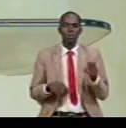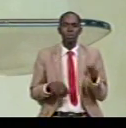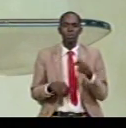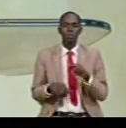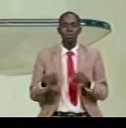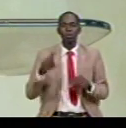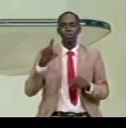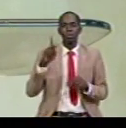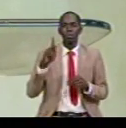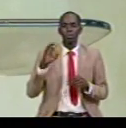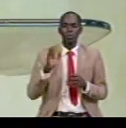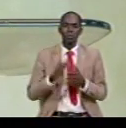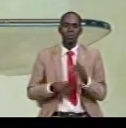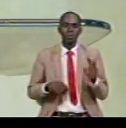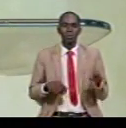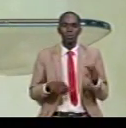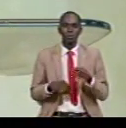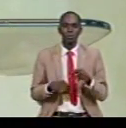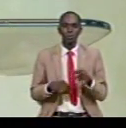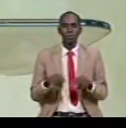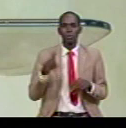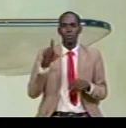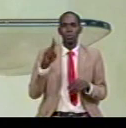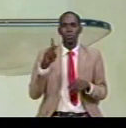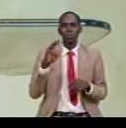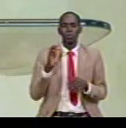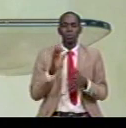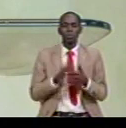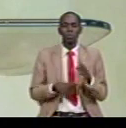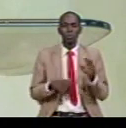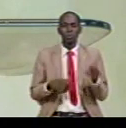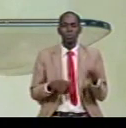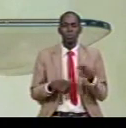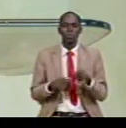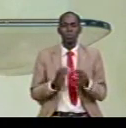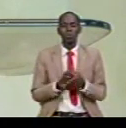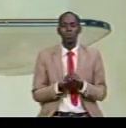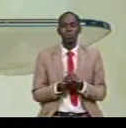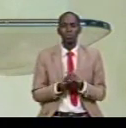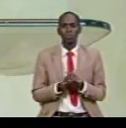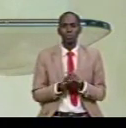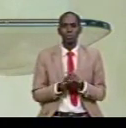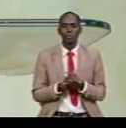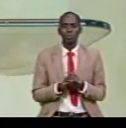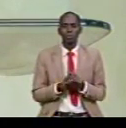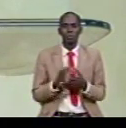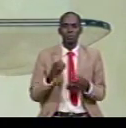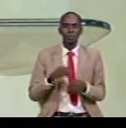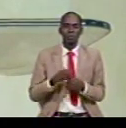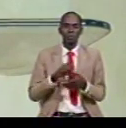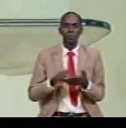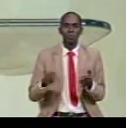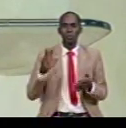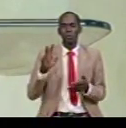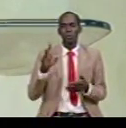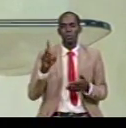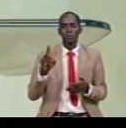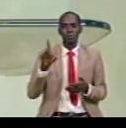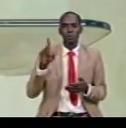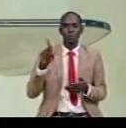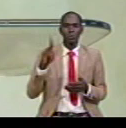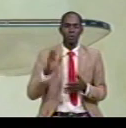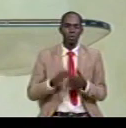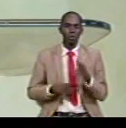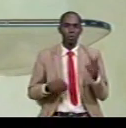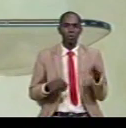chapter 22. Luke chapter 22 in verse 31. Luke chapter